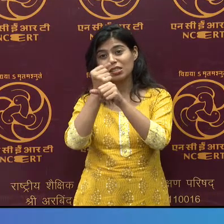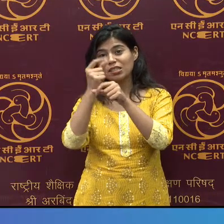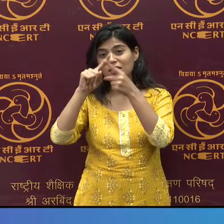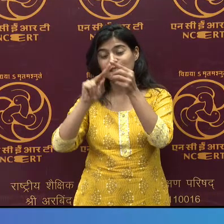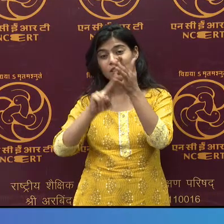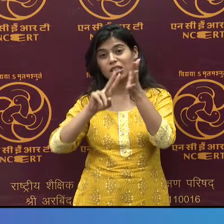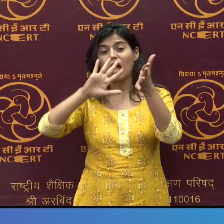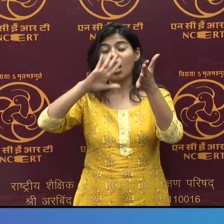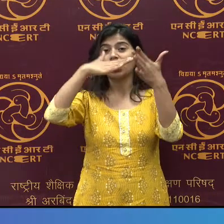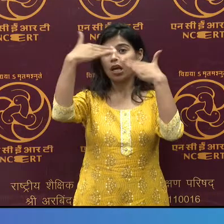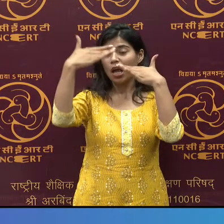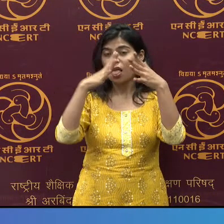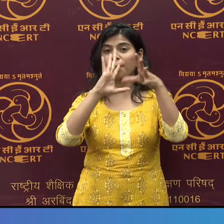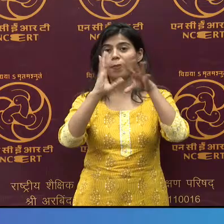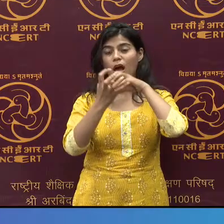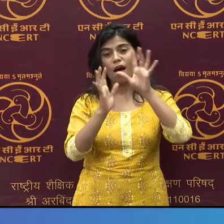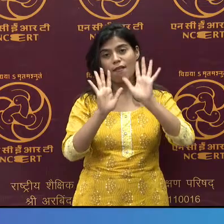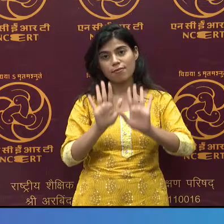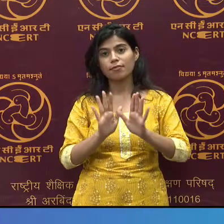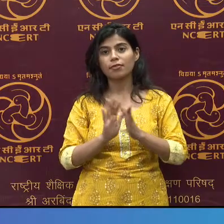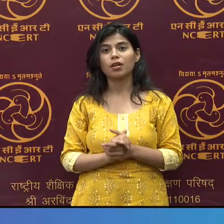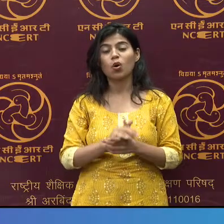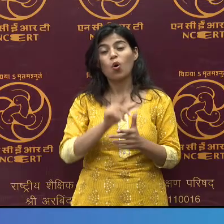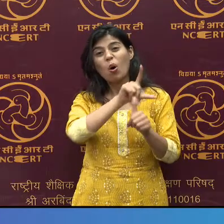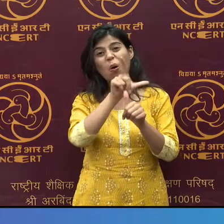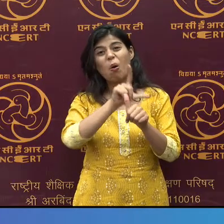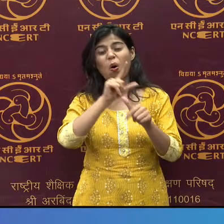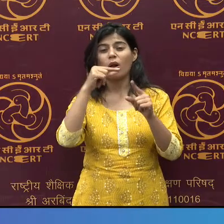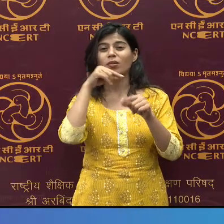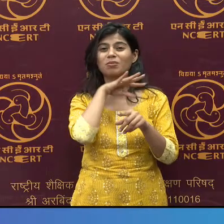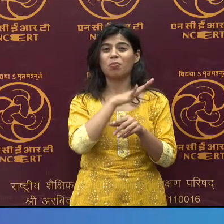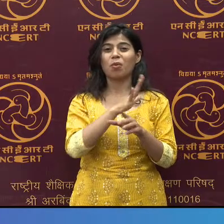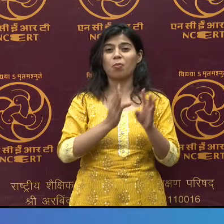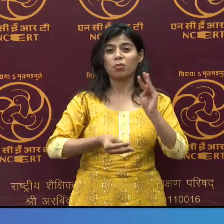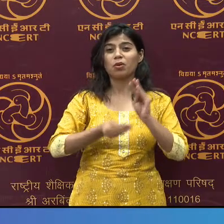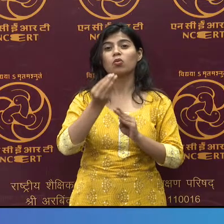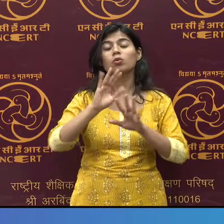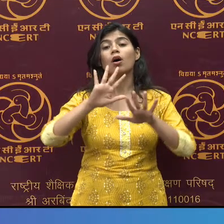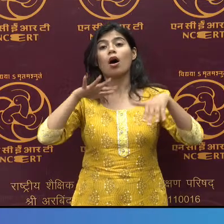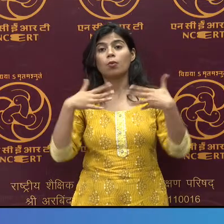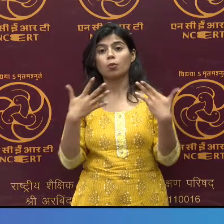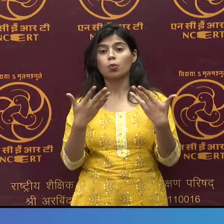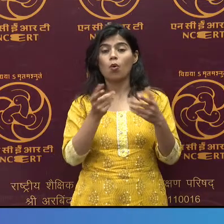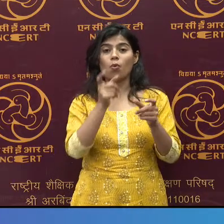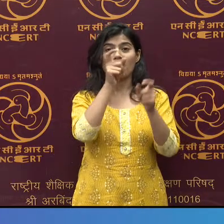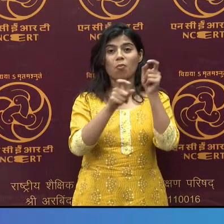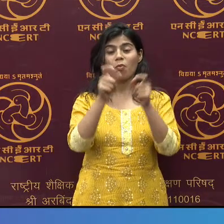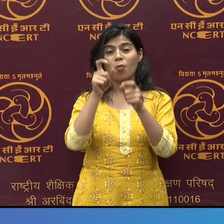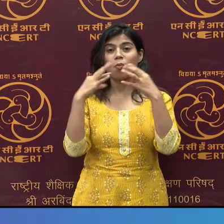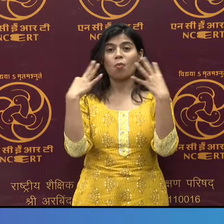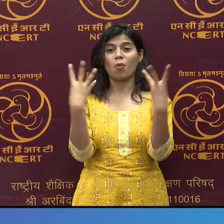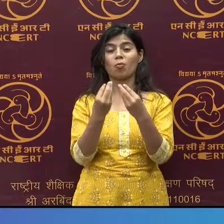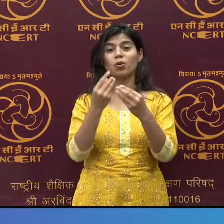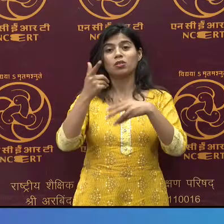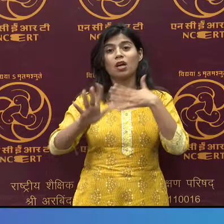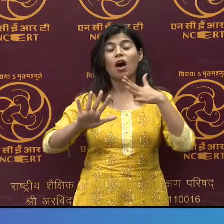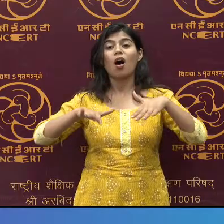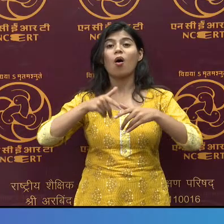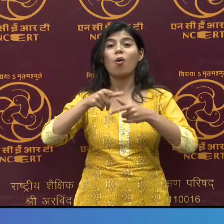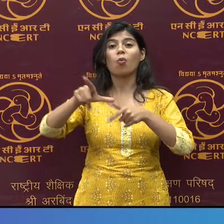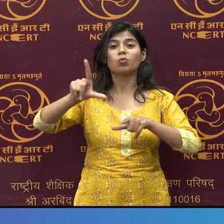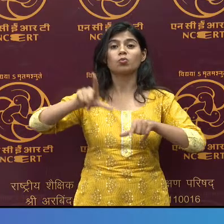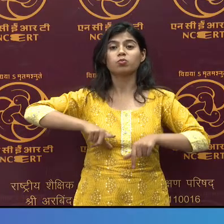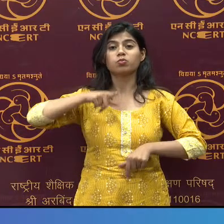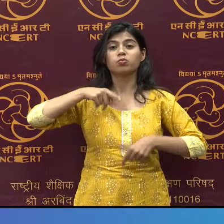air, and that too is now polluted. How will we survive? How much this much population on the world or on the earth